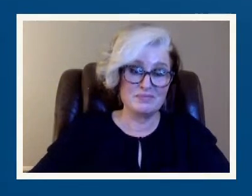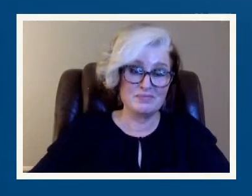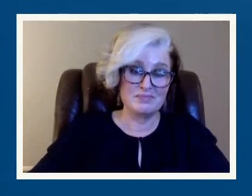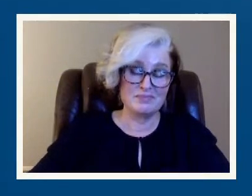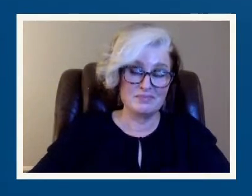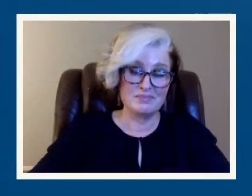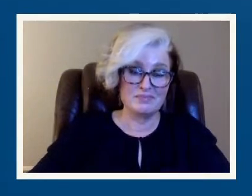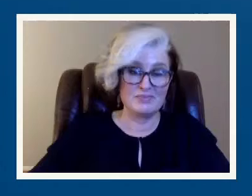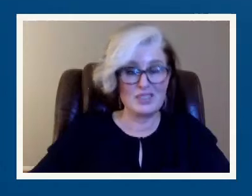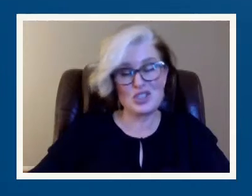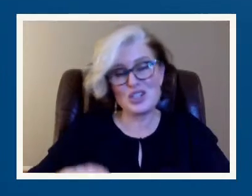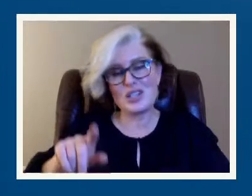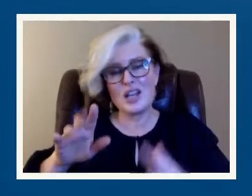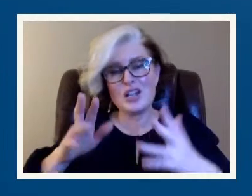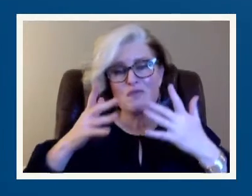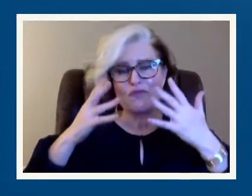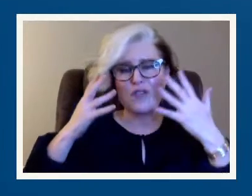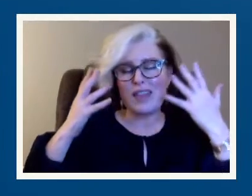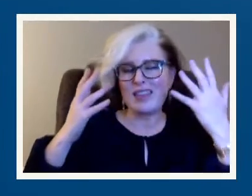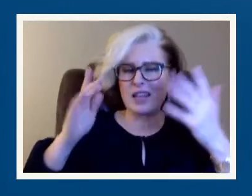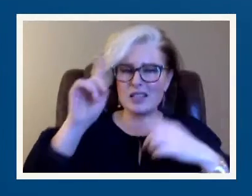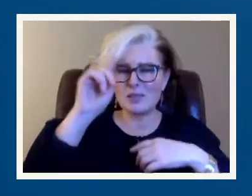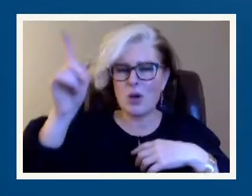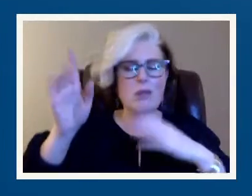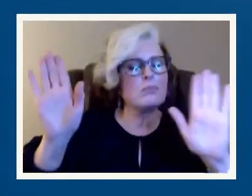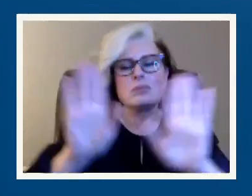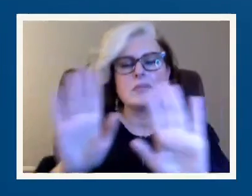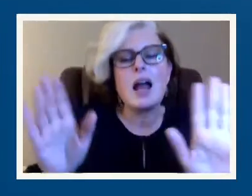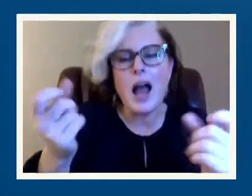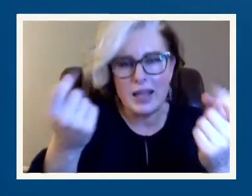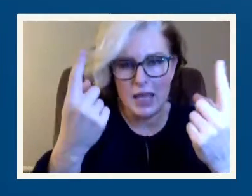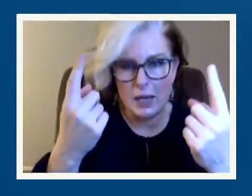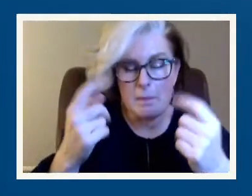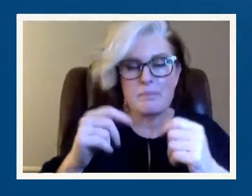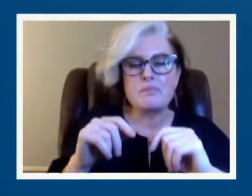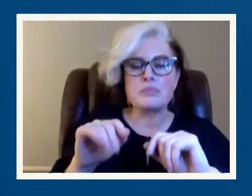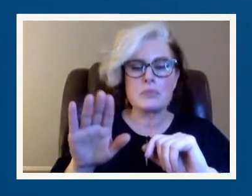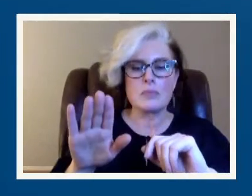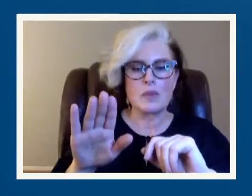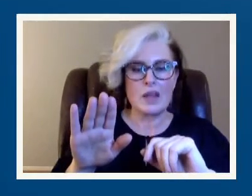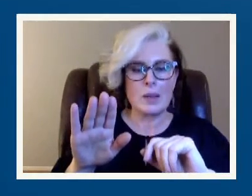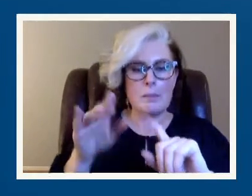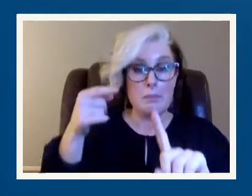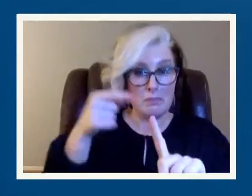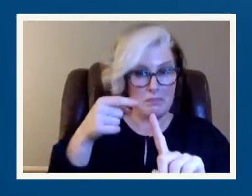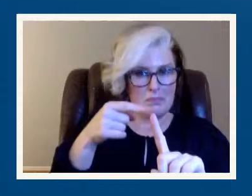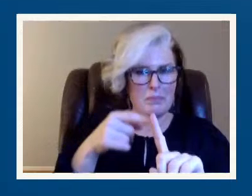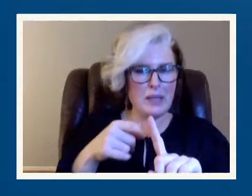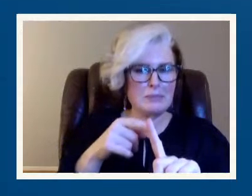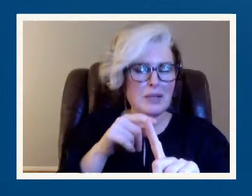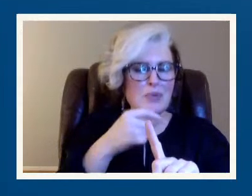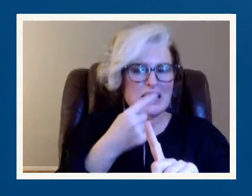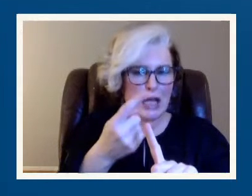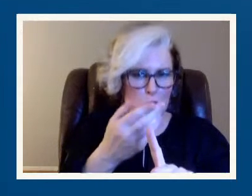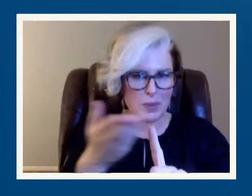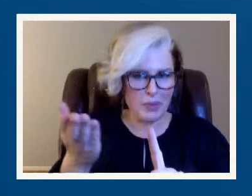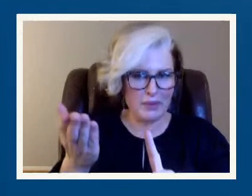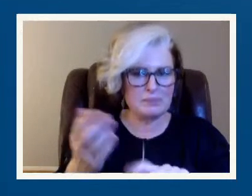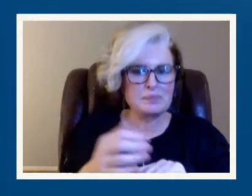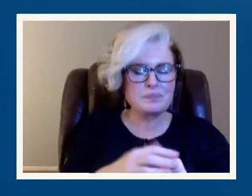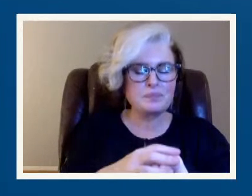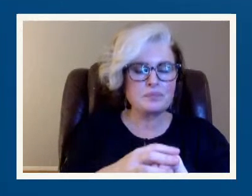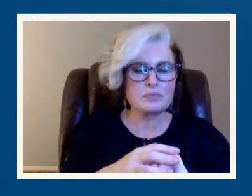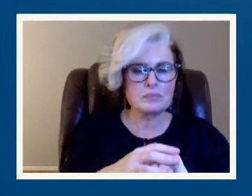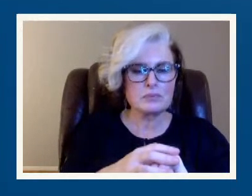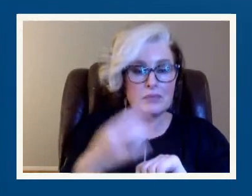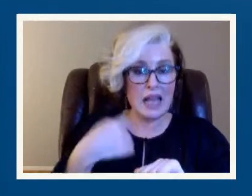is. She's charming. She's intelligent. I get it. But here's a little secret about Michelle. You know, in